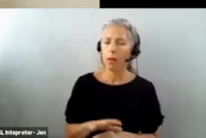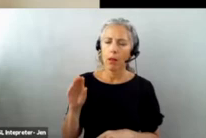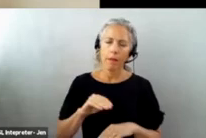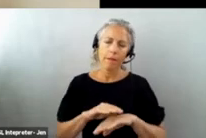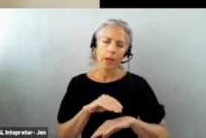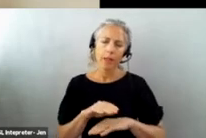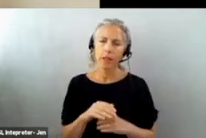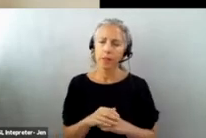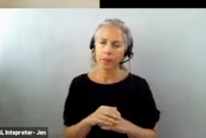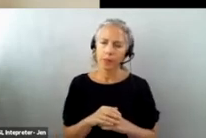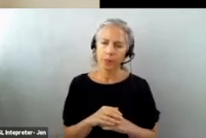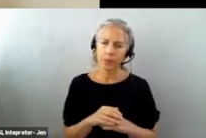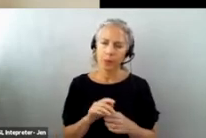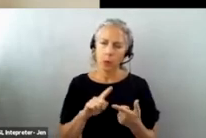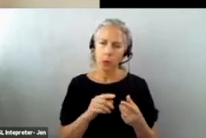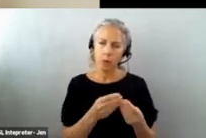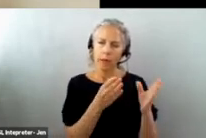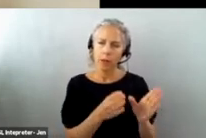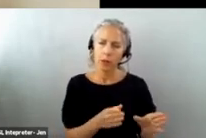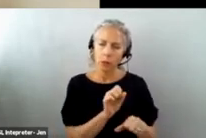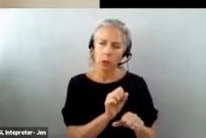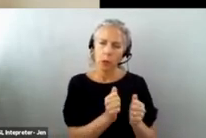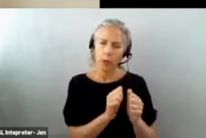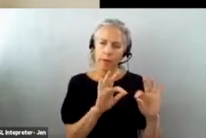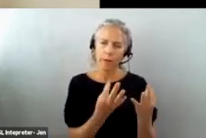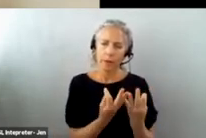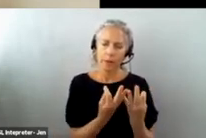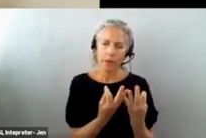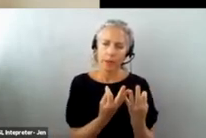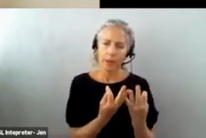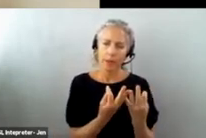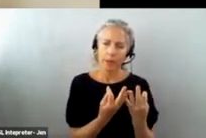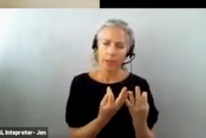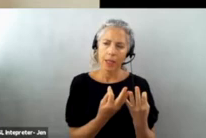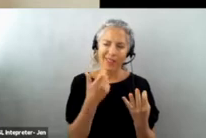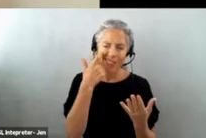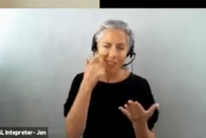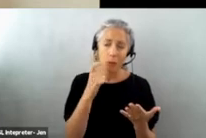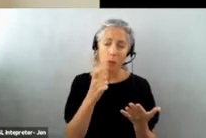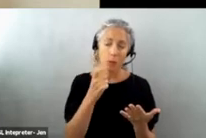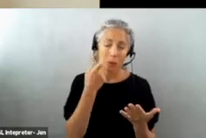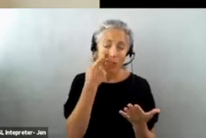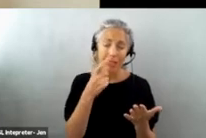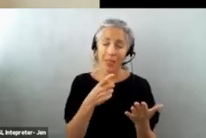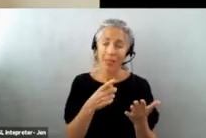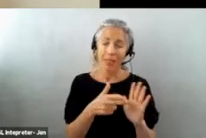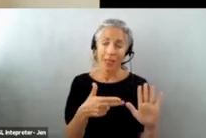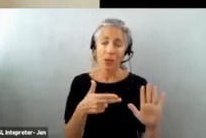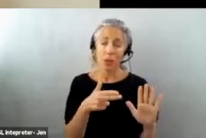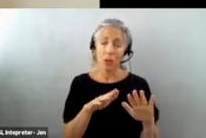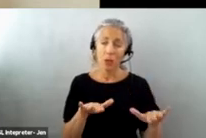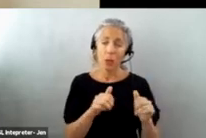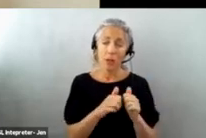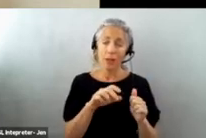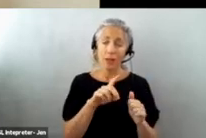you give specifically to providers working with families of newly diagnosed children with hearing loss? And if you have advice